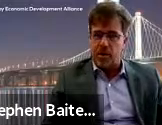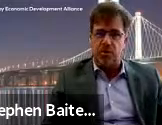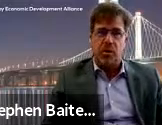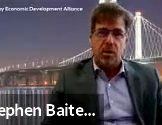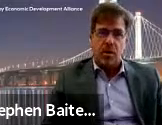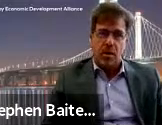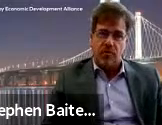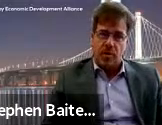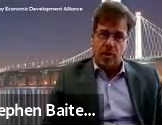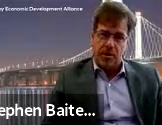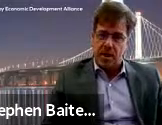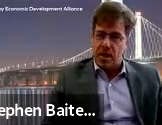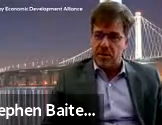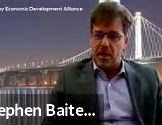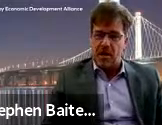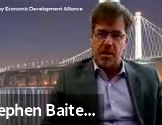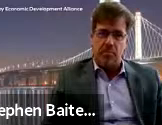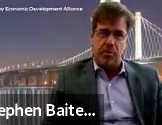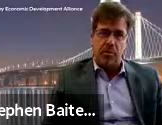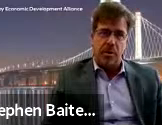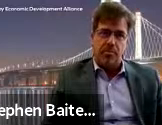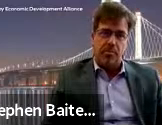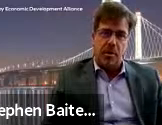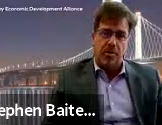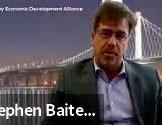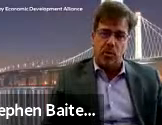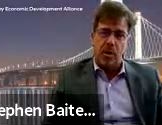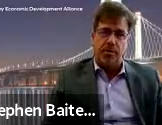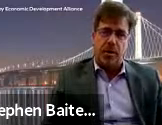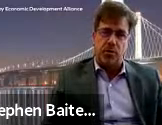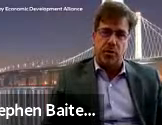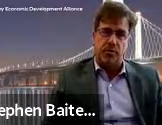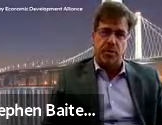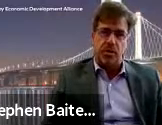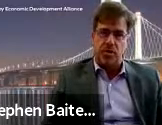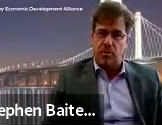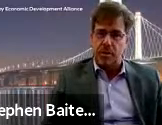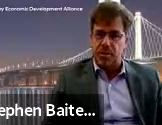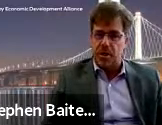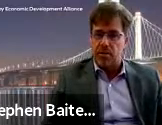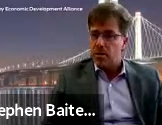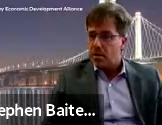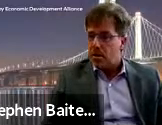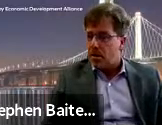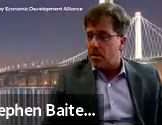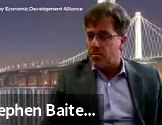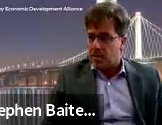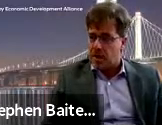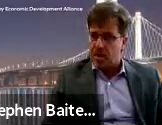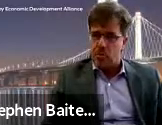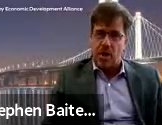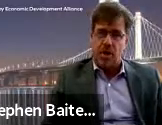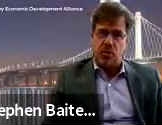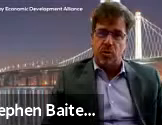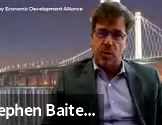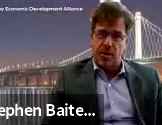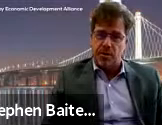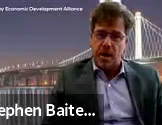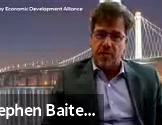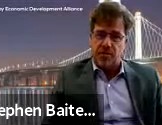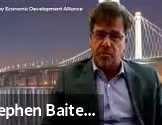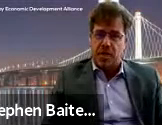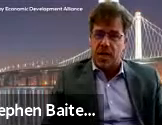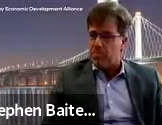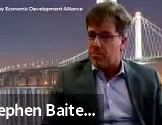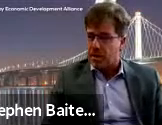24 hours on the Alameda County Healthcare Services Agency website. And we also are going